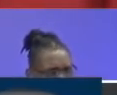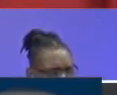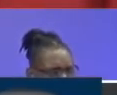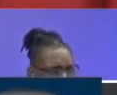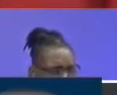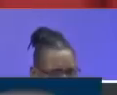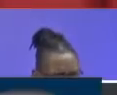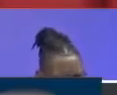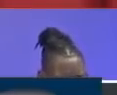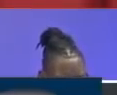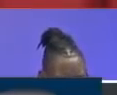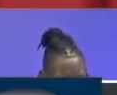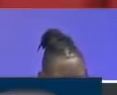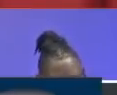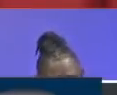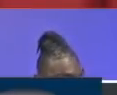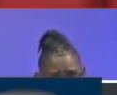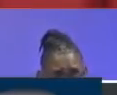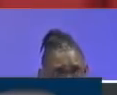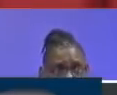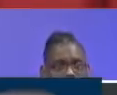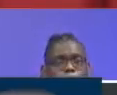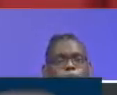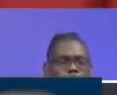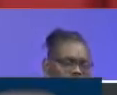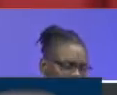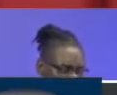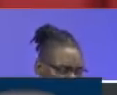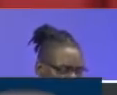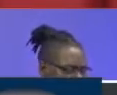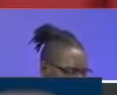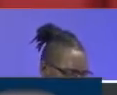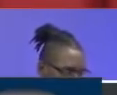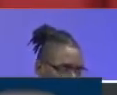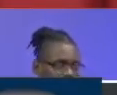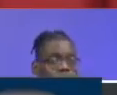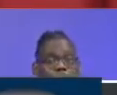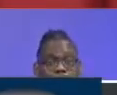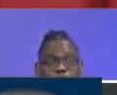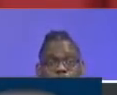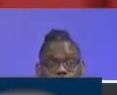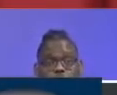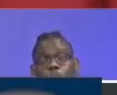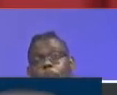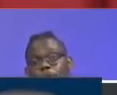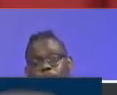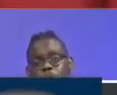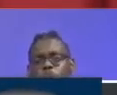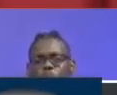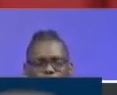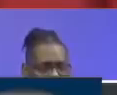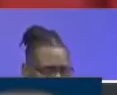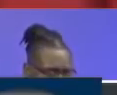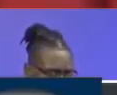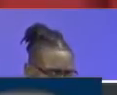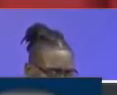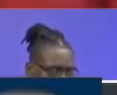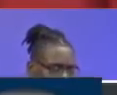or presenting with a medical exemption certificate, then you're going to be absent without leave. And that absent